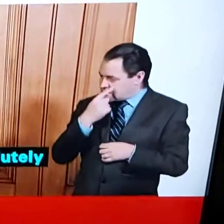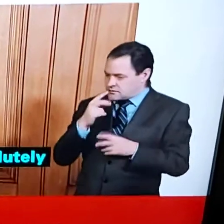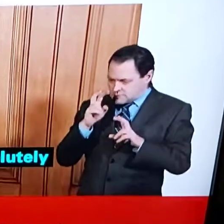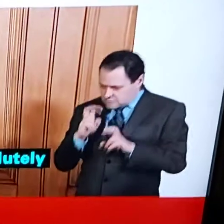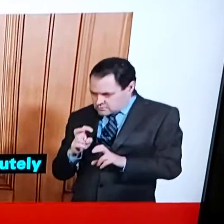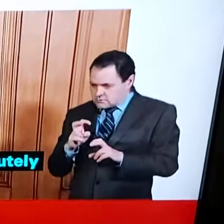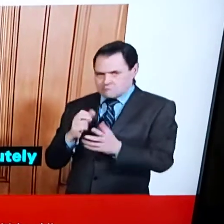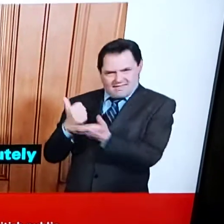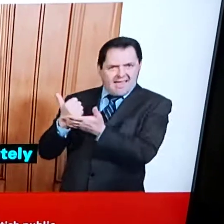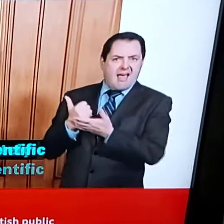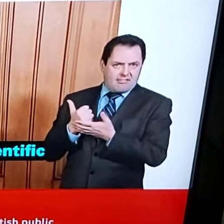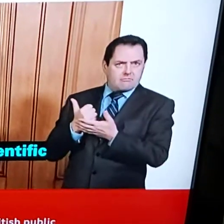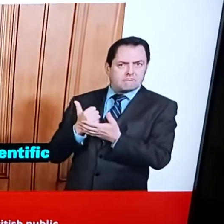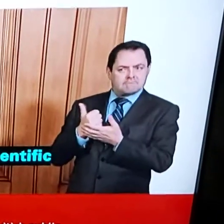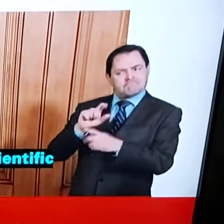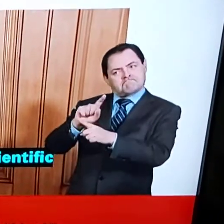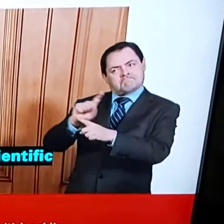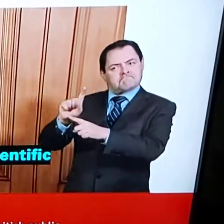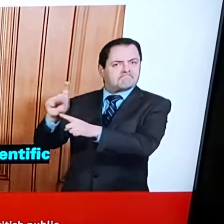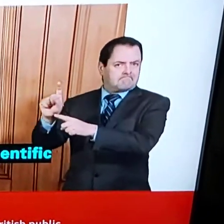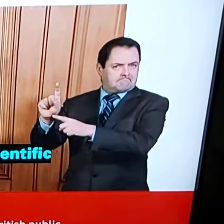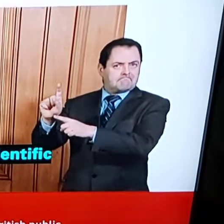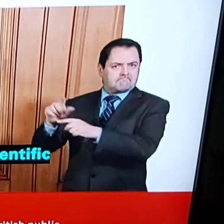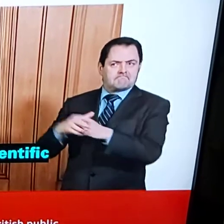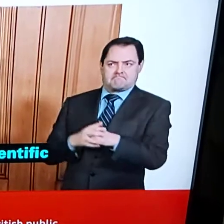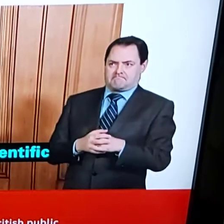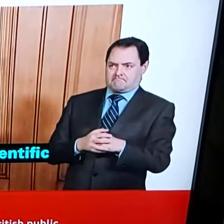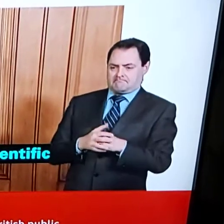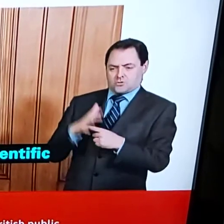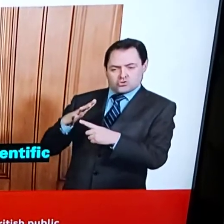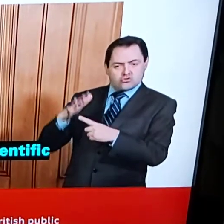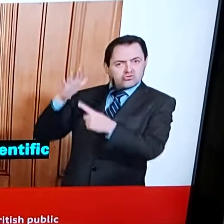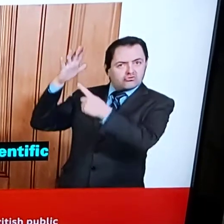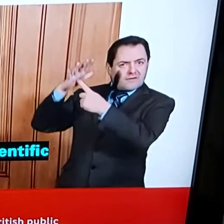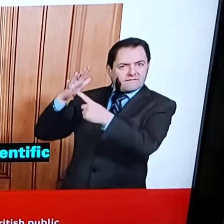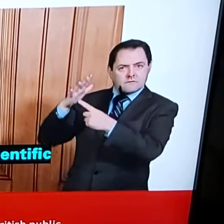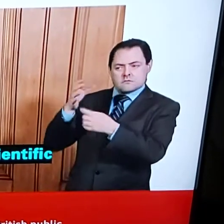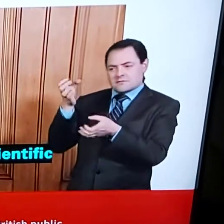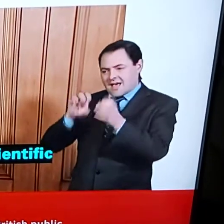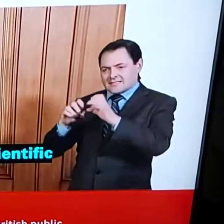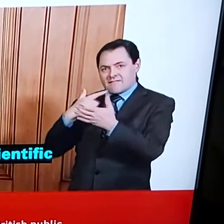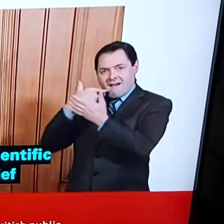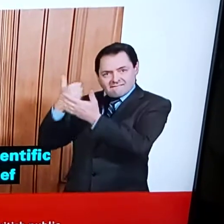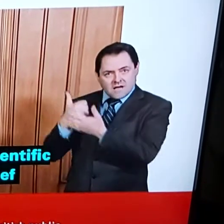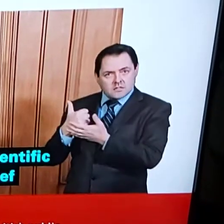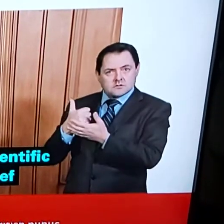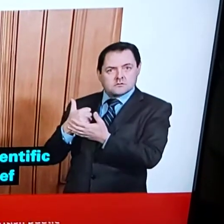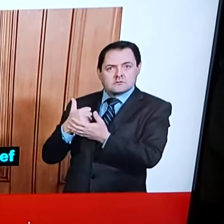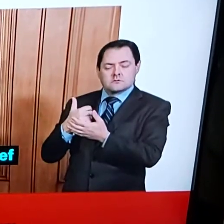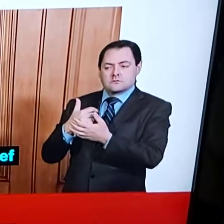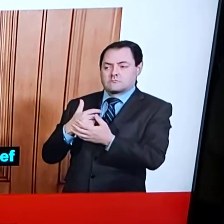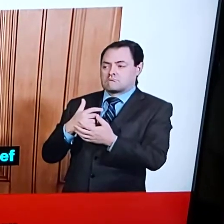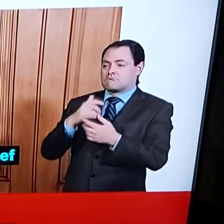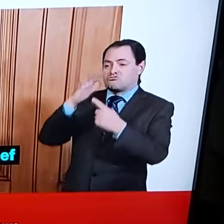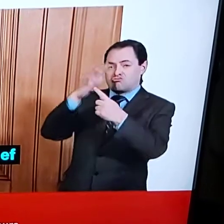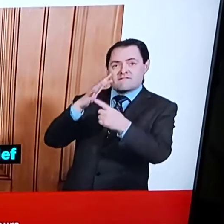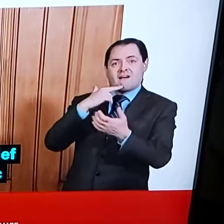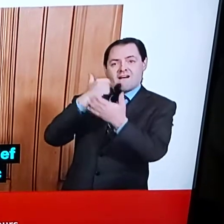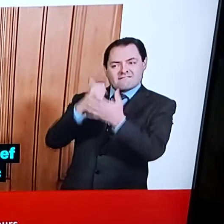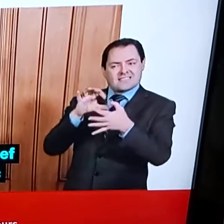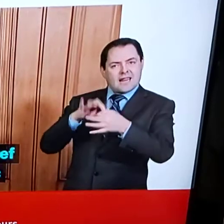help those, Chief Scientific Advisor, the Scientific Advisory Group for Emergencies, to formulate the